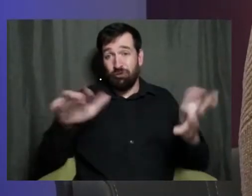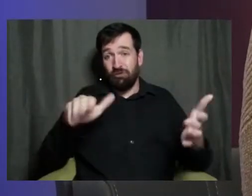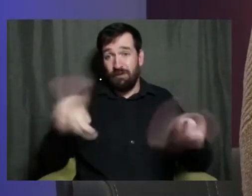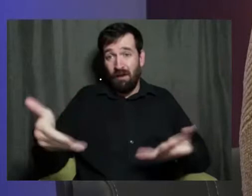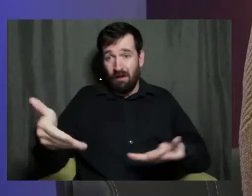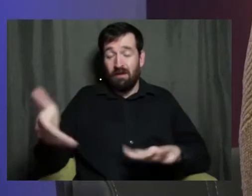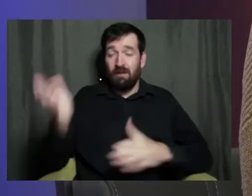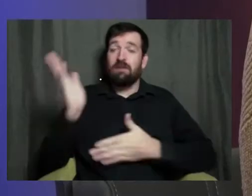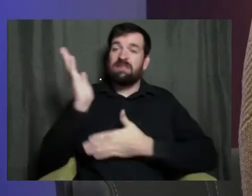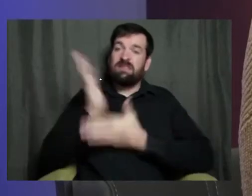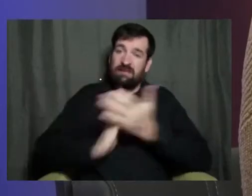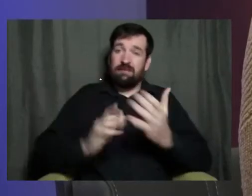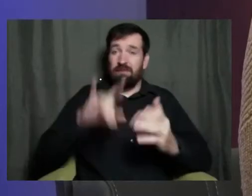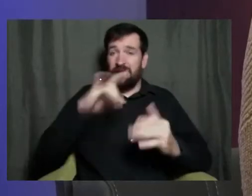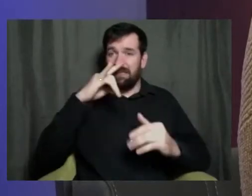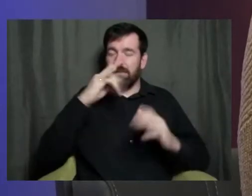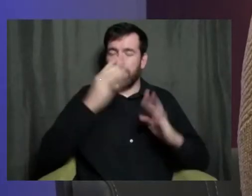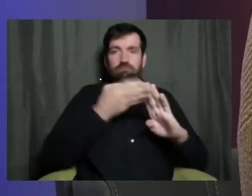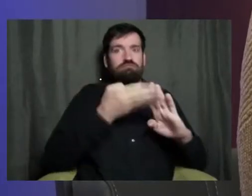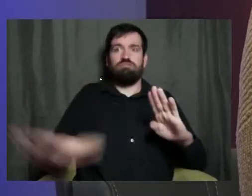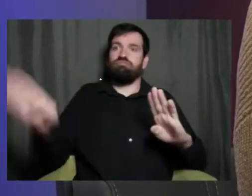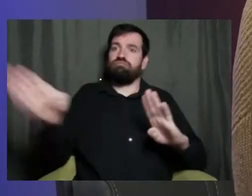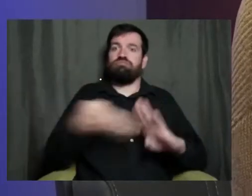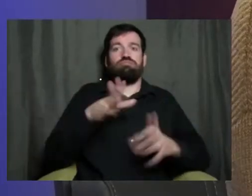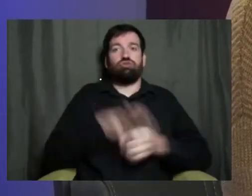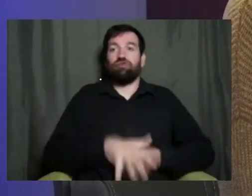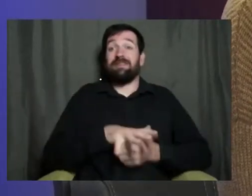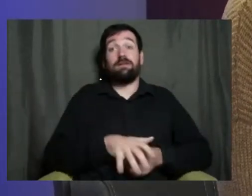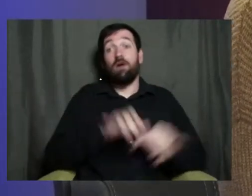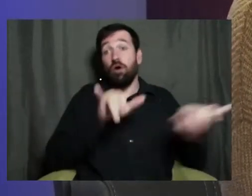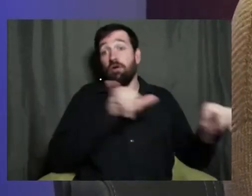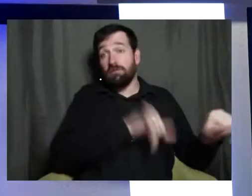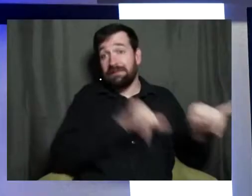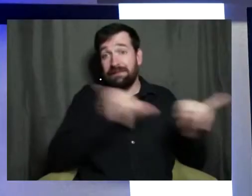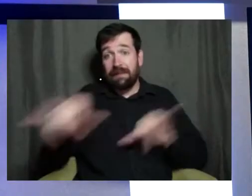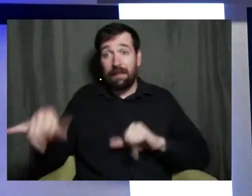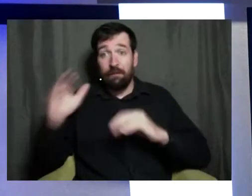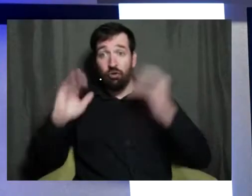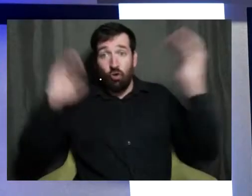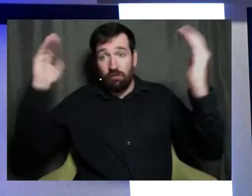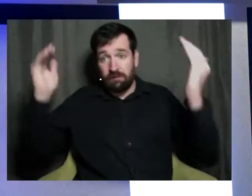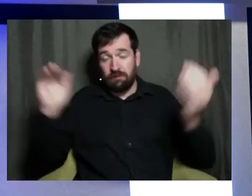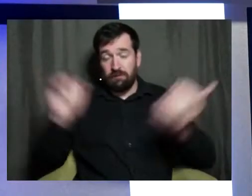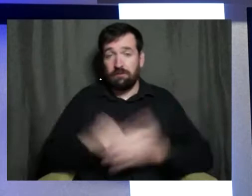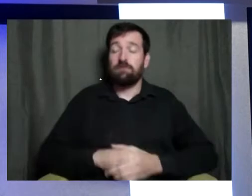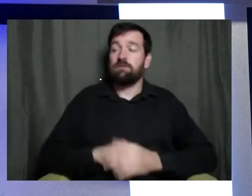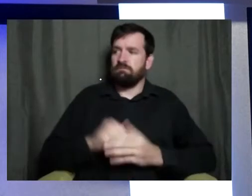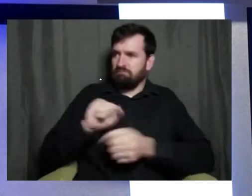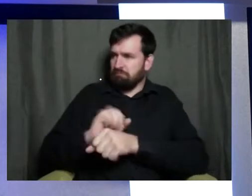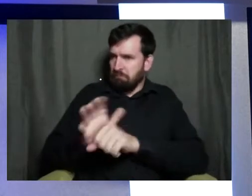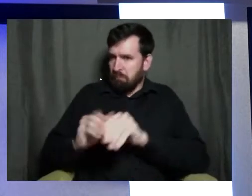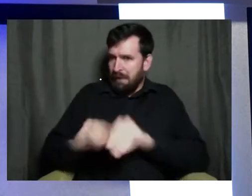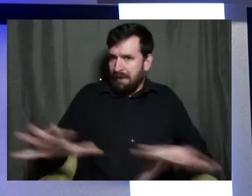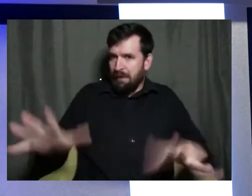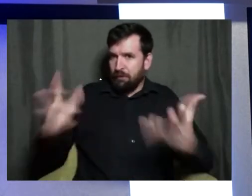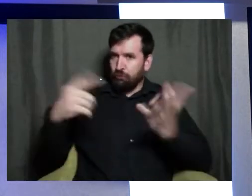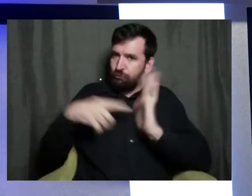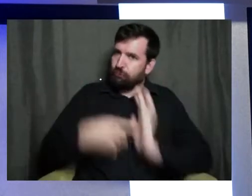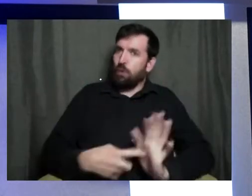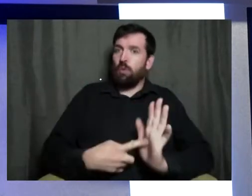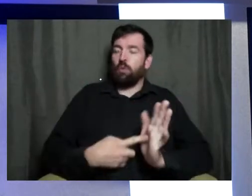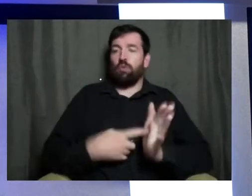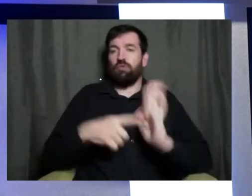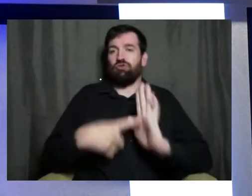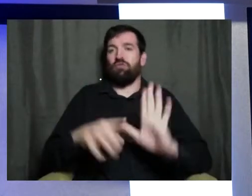whole range of stressors that adults also struggle with less support. So this pandemic has really shown you and shown families